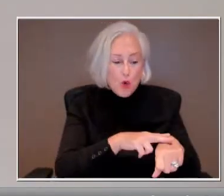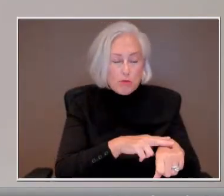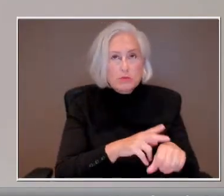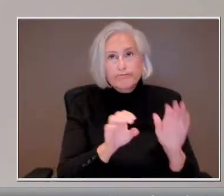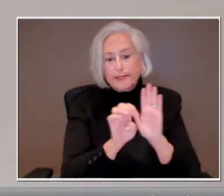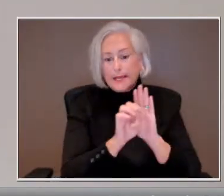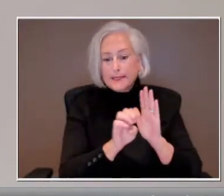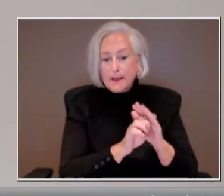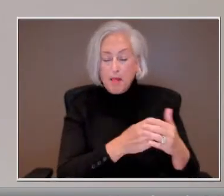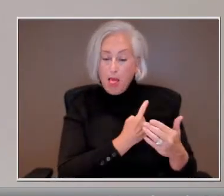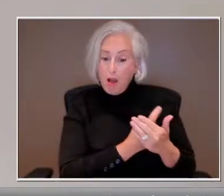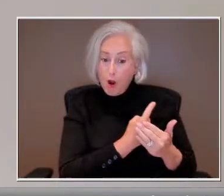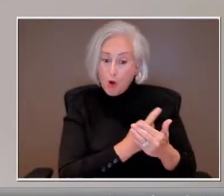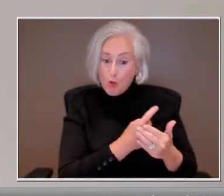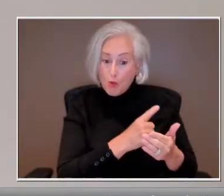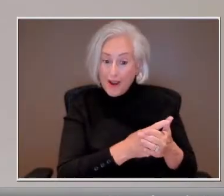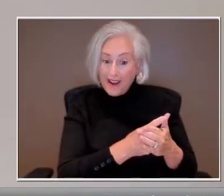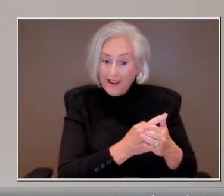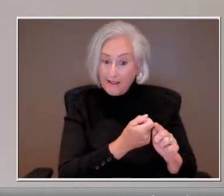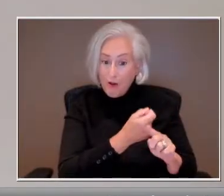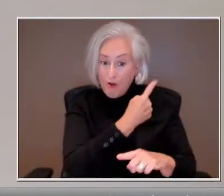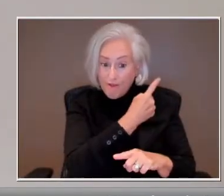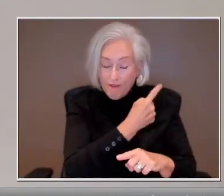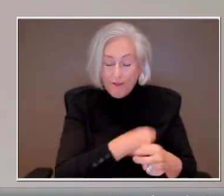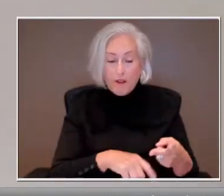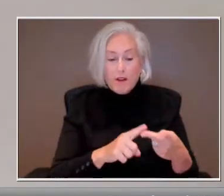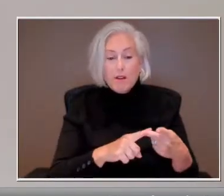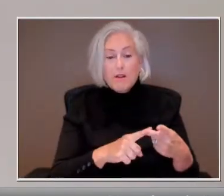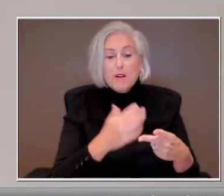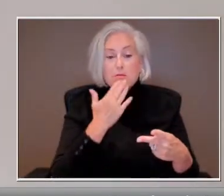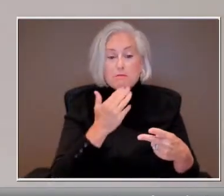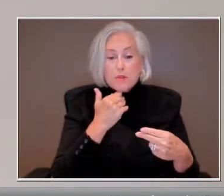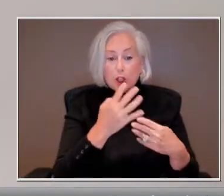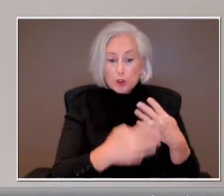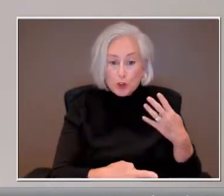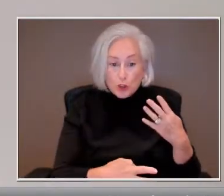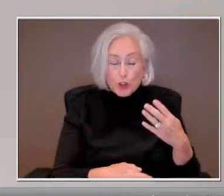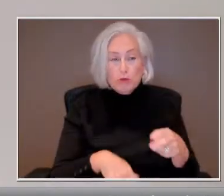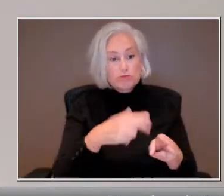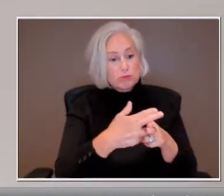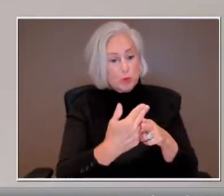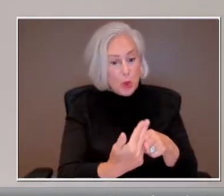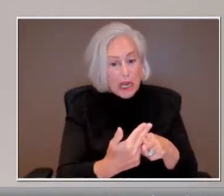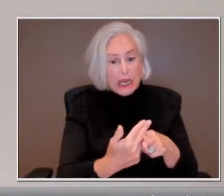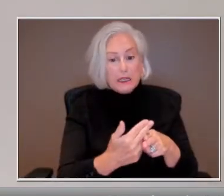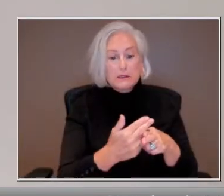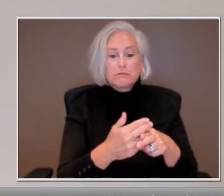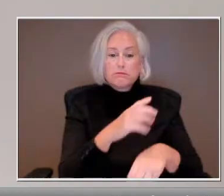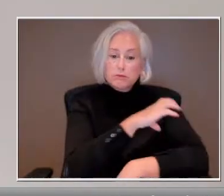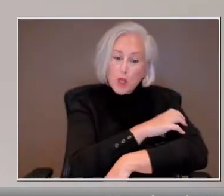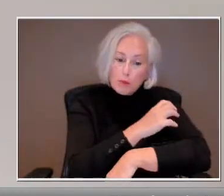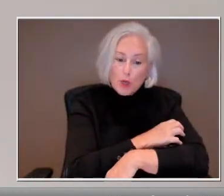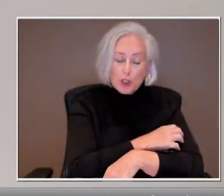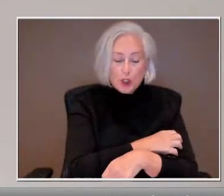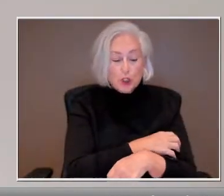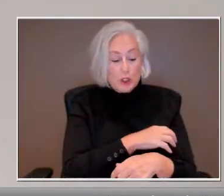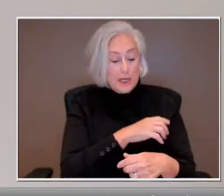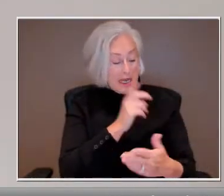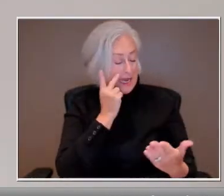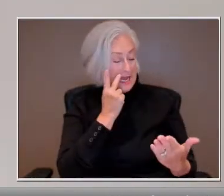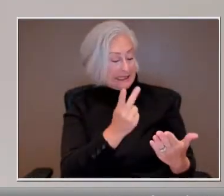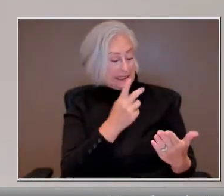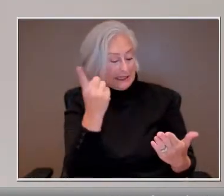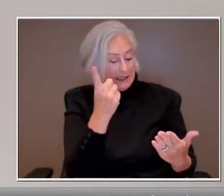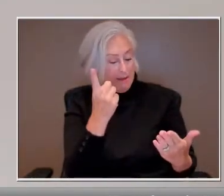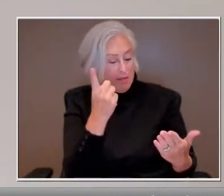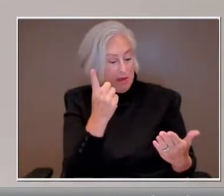rate, blood pressure, blood sugars, or weight. And then I will phone the patient to assess how they're doing